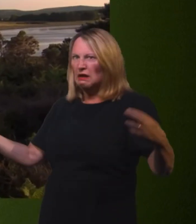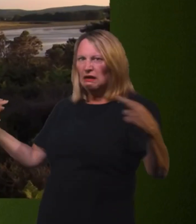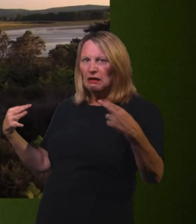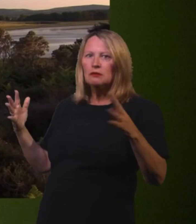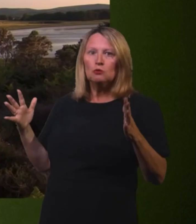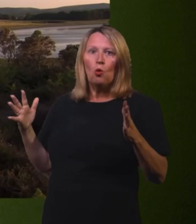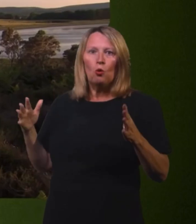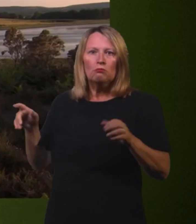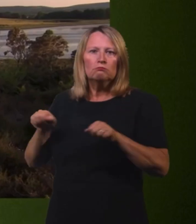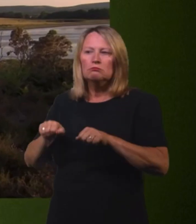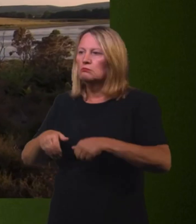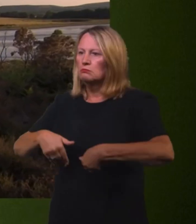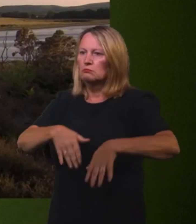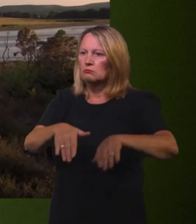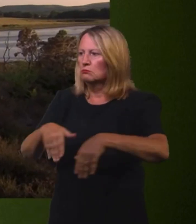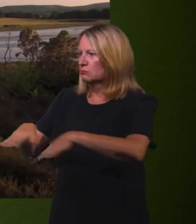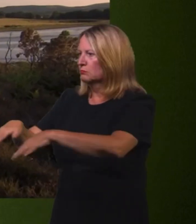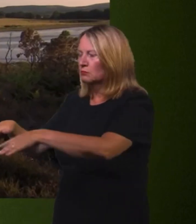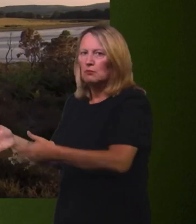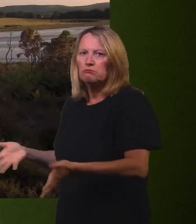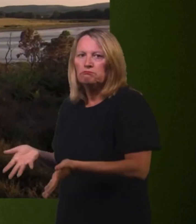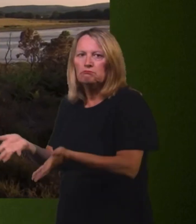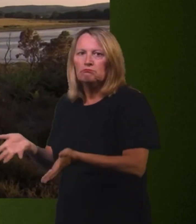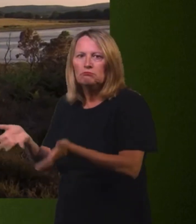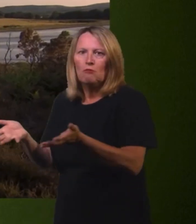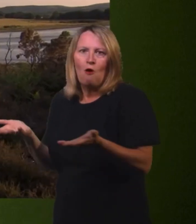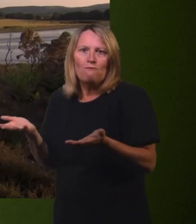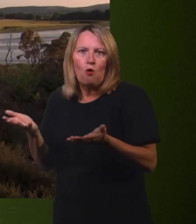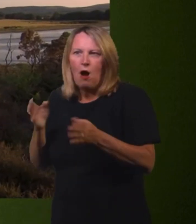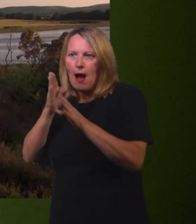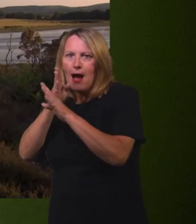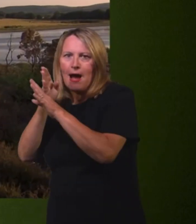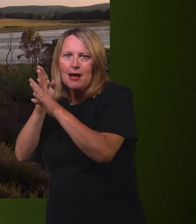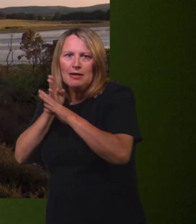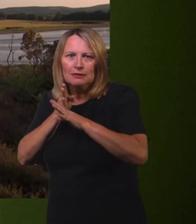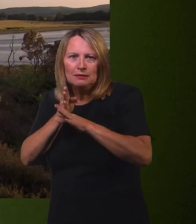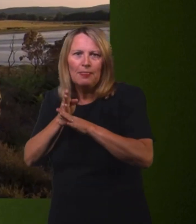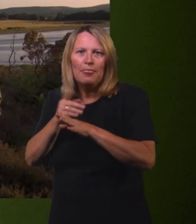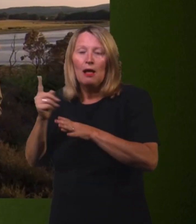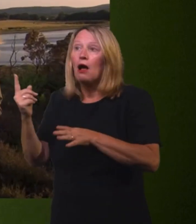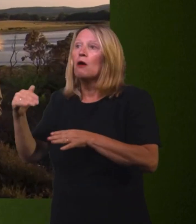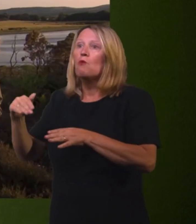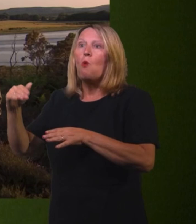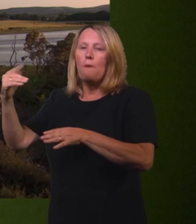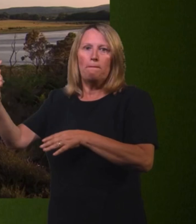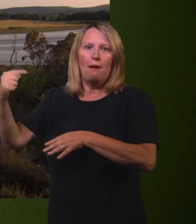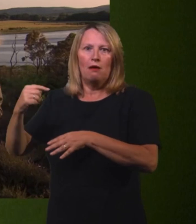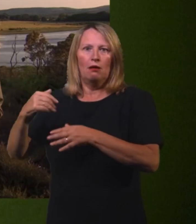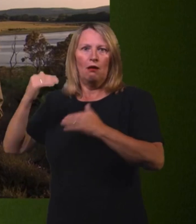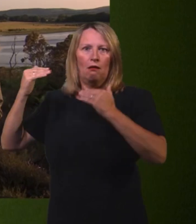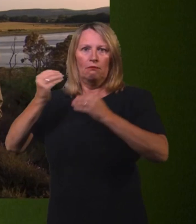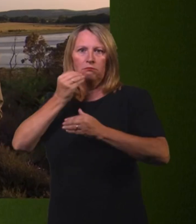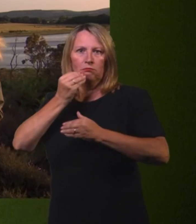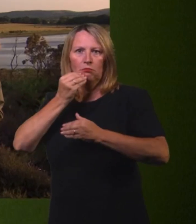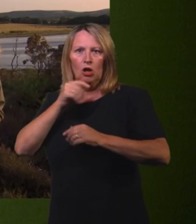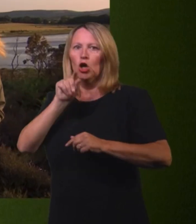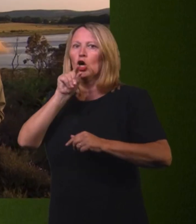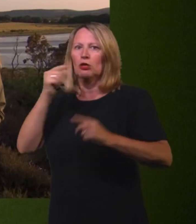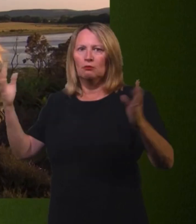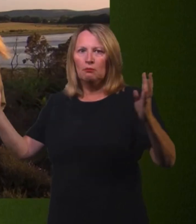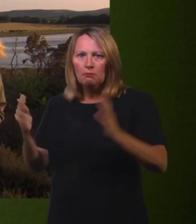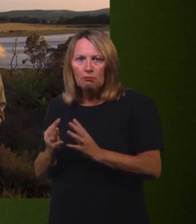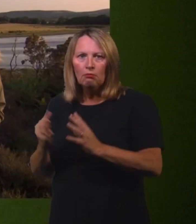idea. They can individually hide, and of course when the adults come back with food, they'll make a little contact call and the adults will find them and feed them. And it will